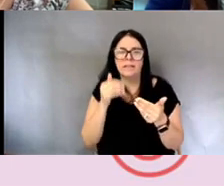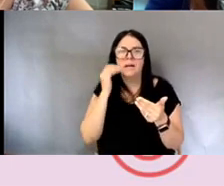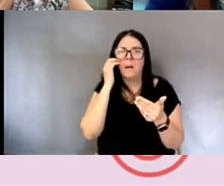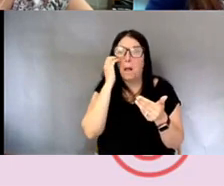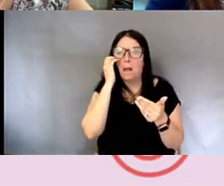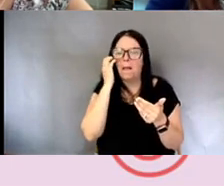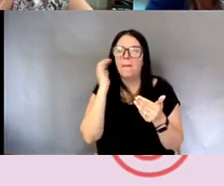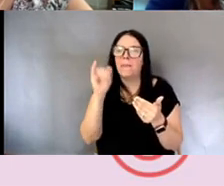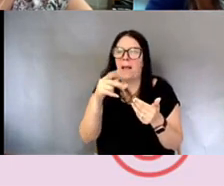PAL working group took.